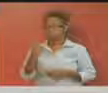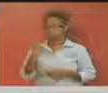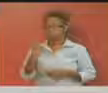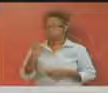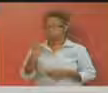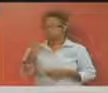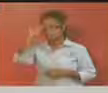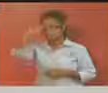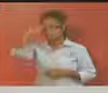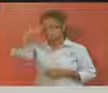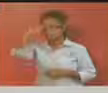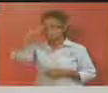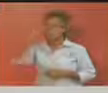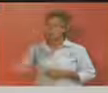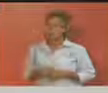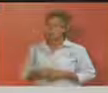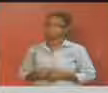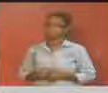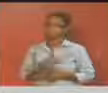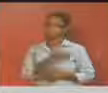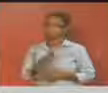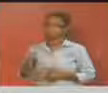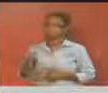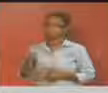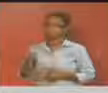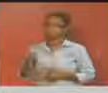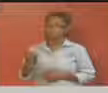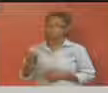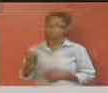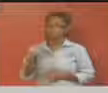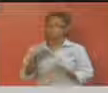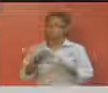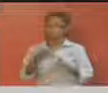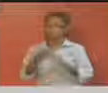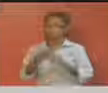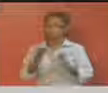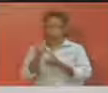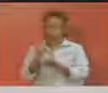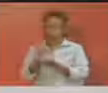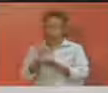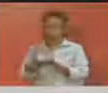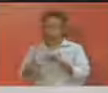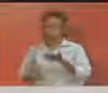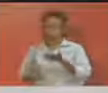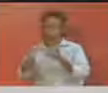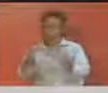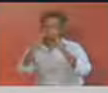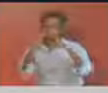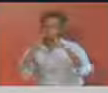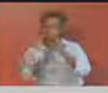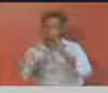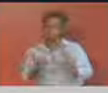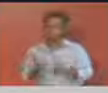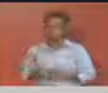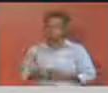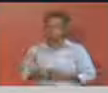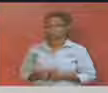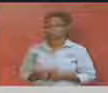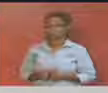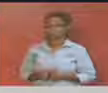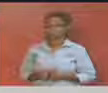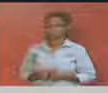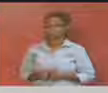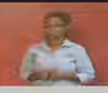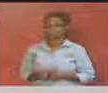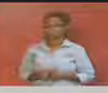India and SK Bio, South Korea Bio. It is our